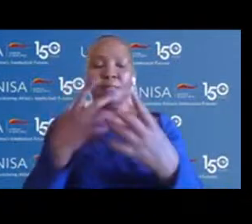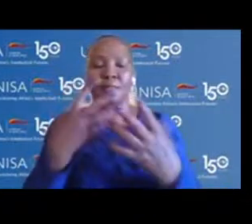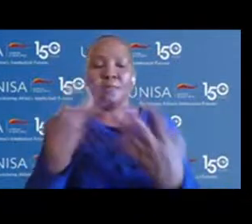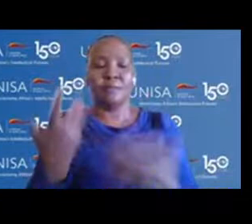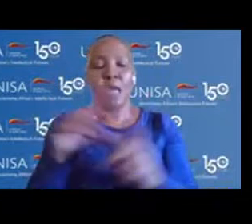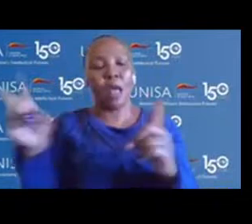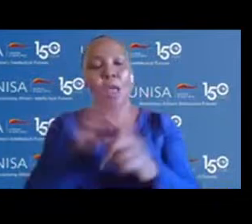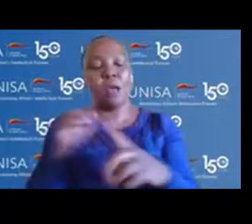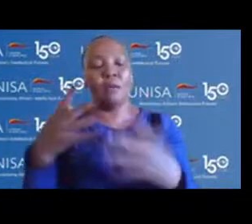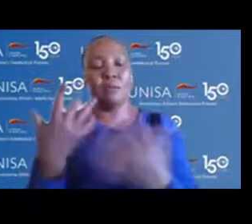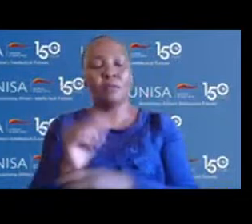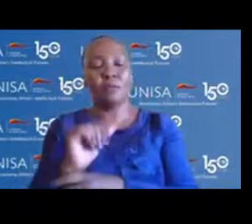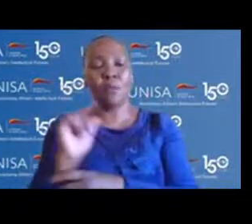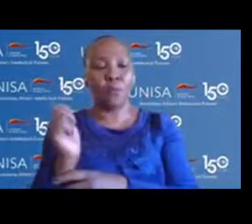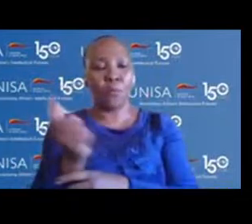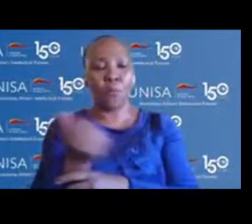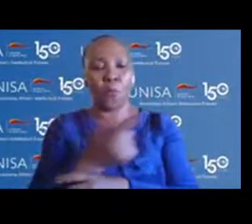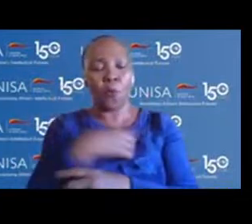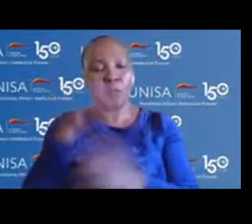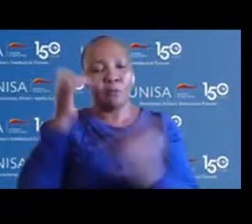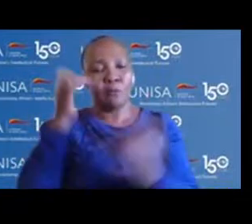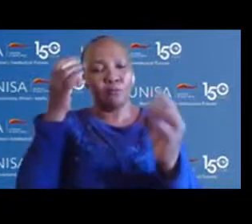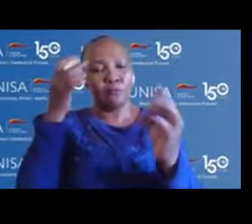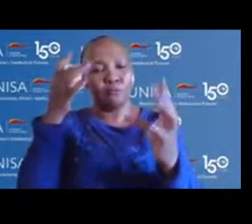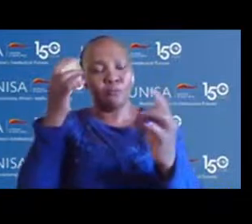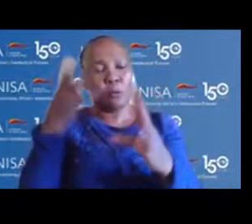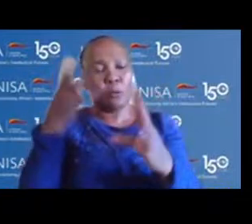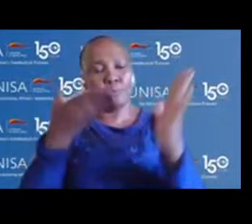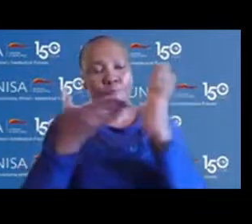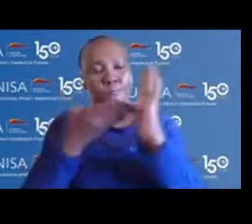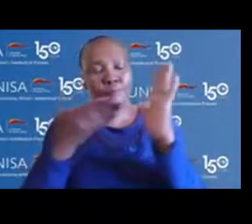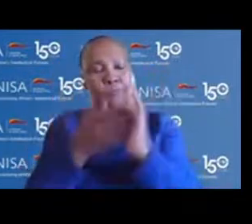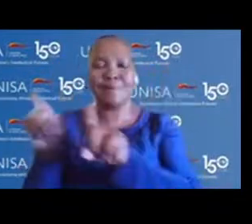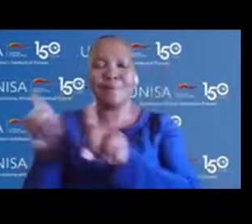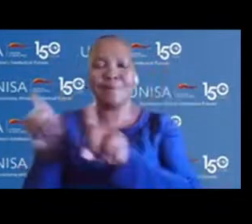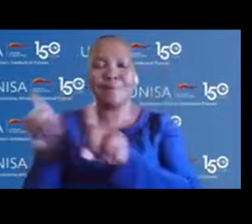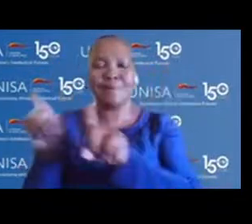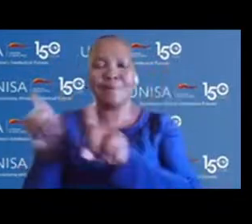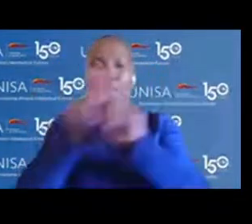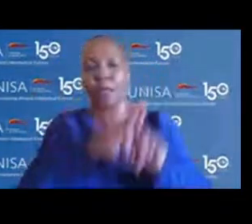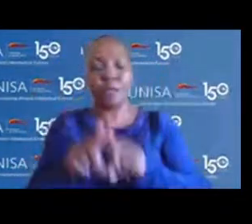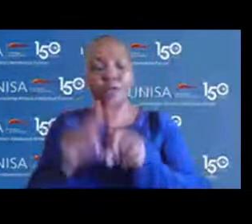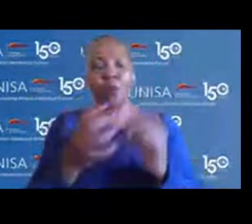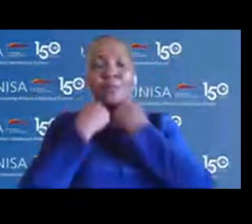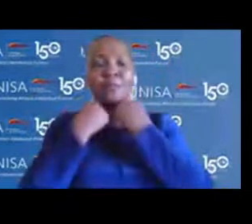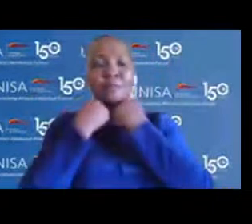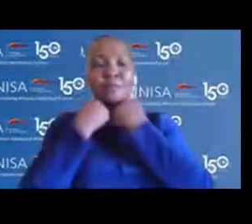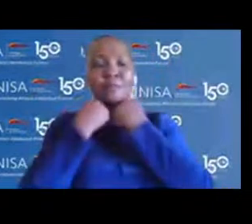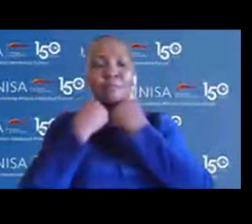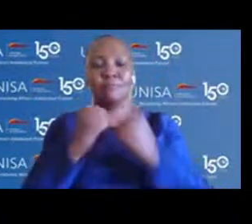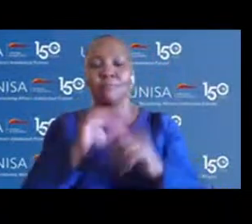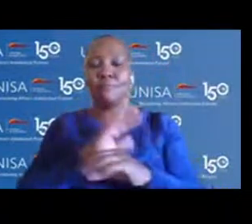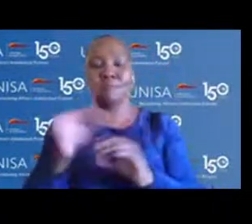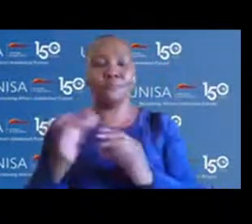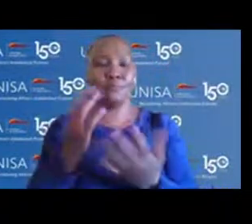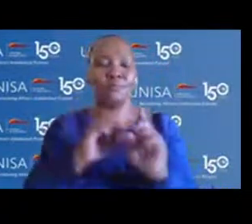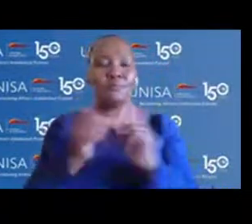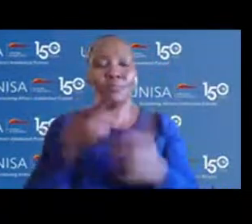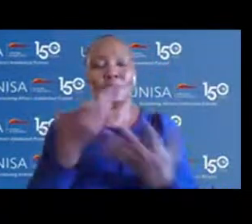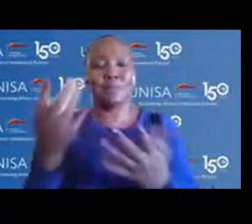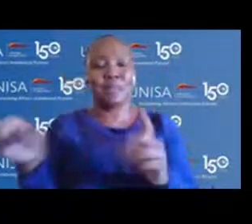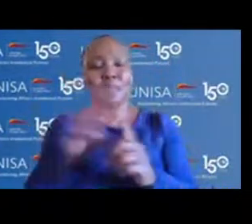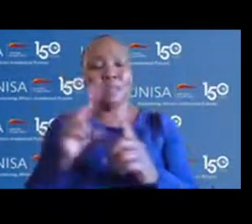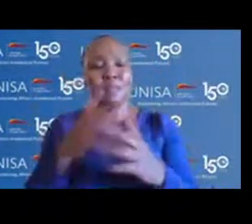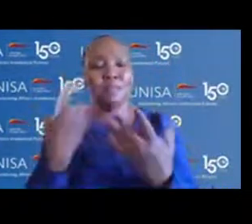got all the usual information, very similar to your assignment. Okay, so it's not totally new to you. And you can see it says I